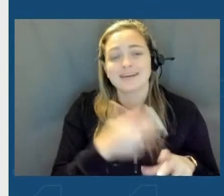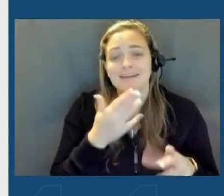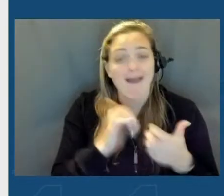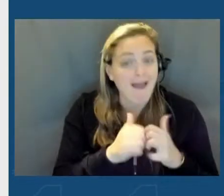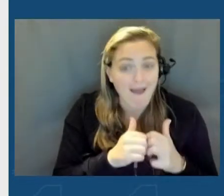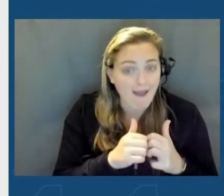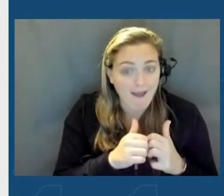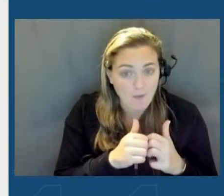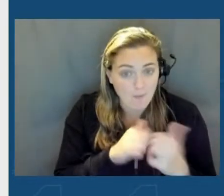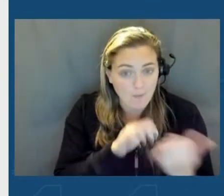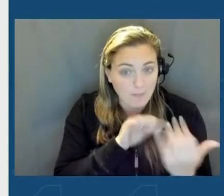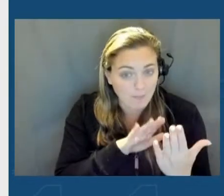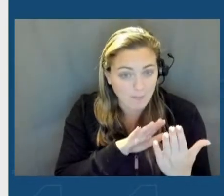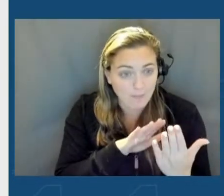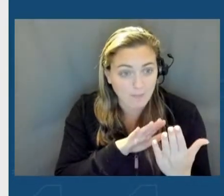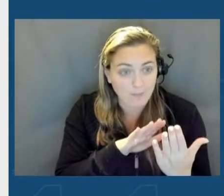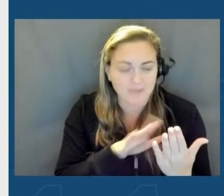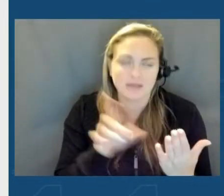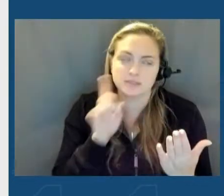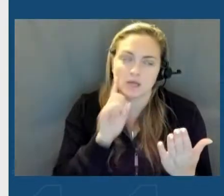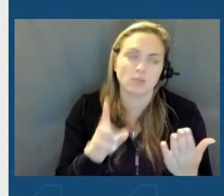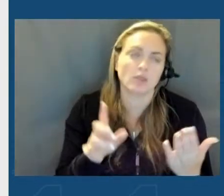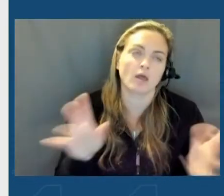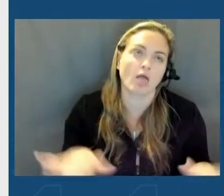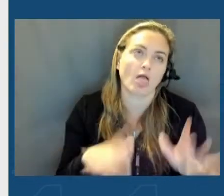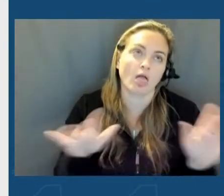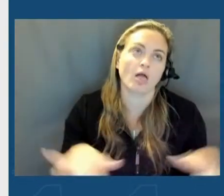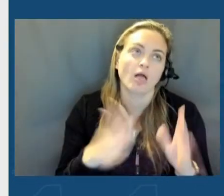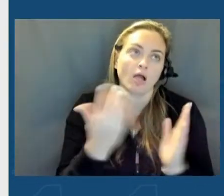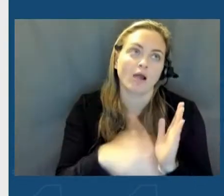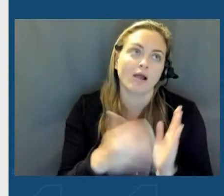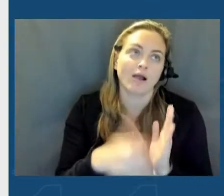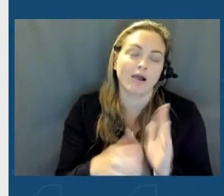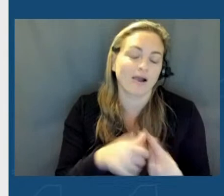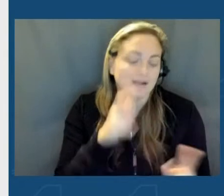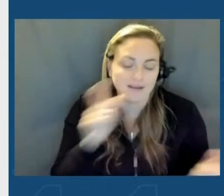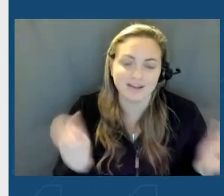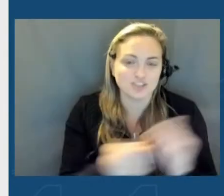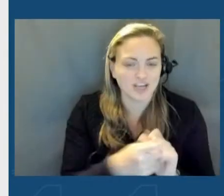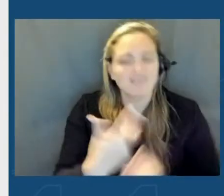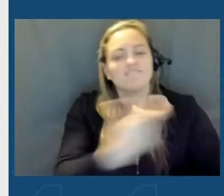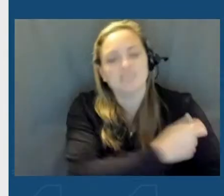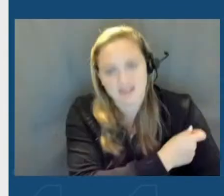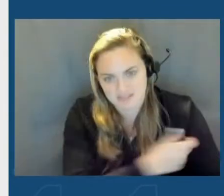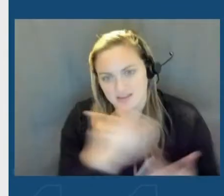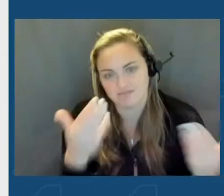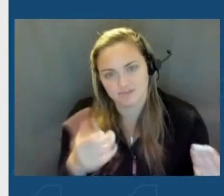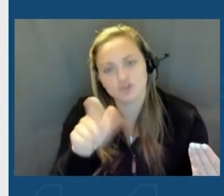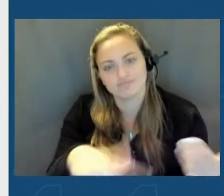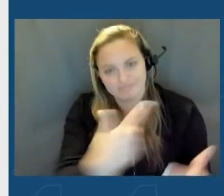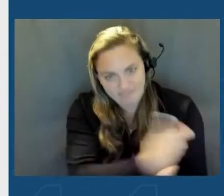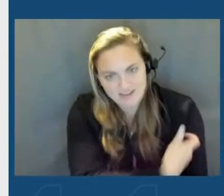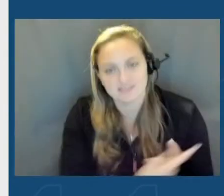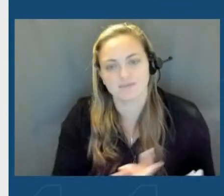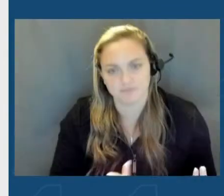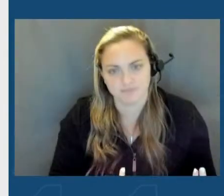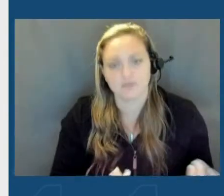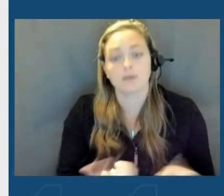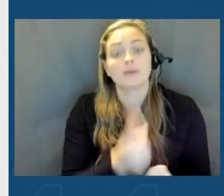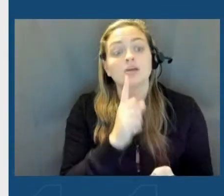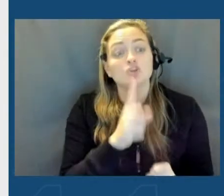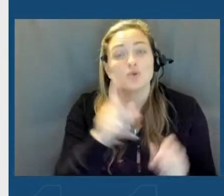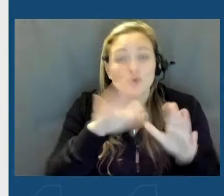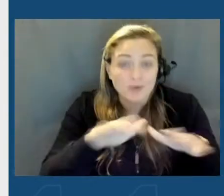it, sound like a broken record, but that's okay. The music hasn't changed. Get a vaccination. Get a vaccination. And make sure your